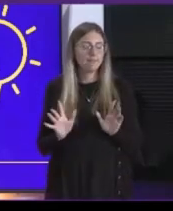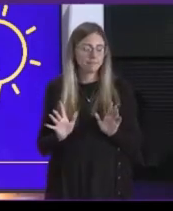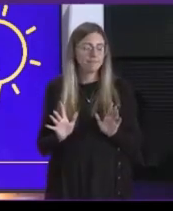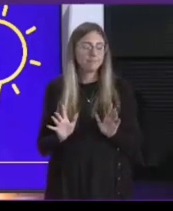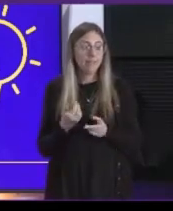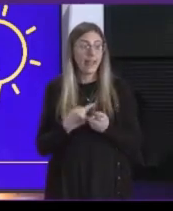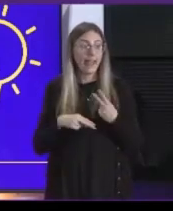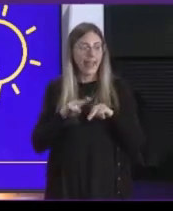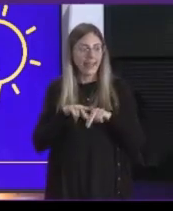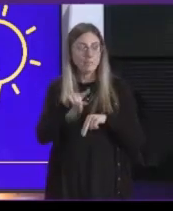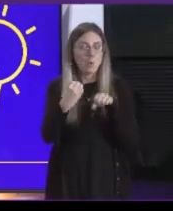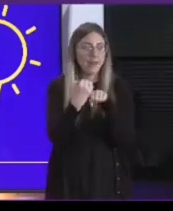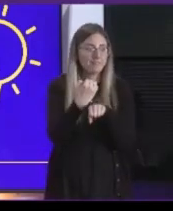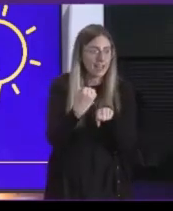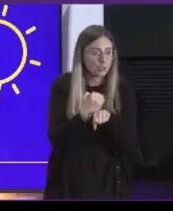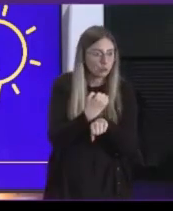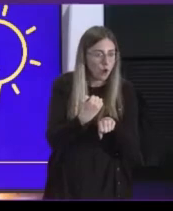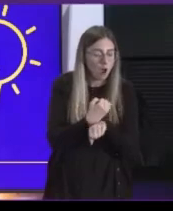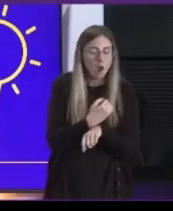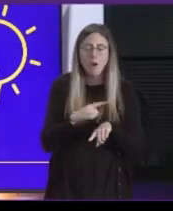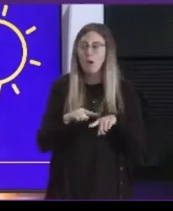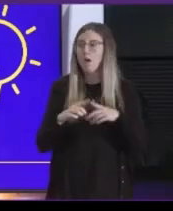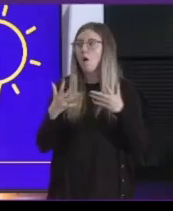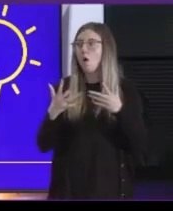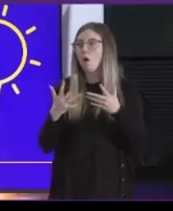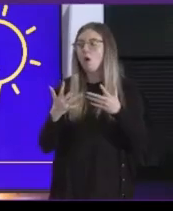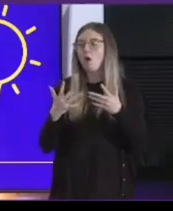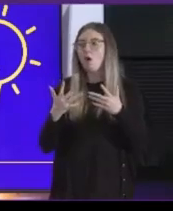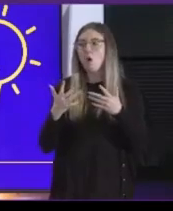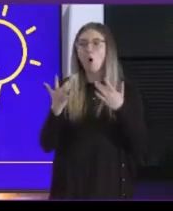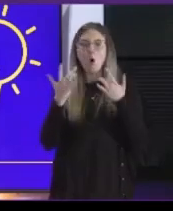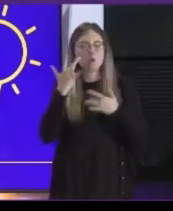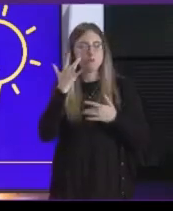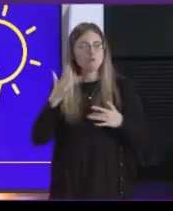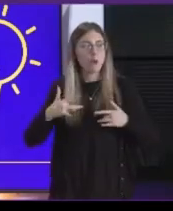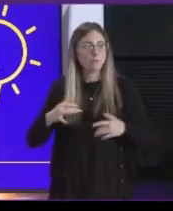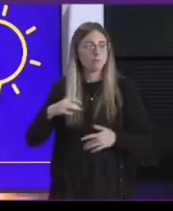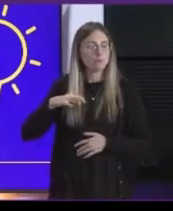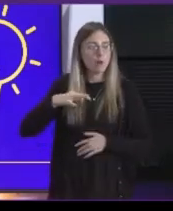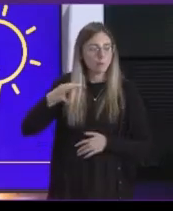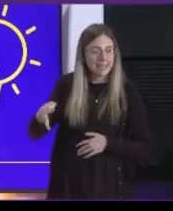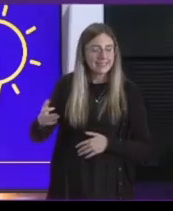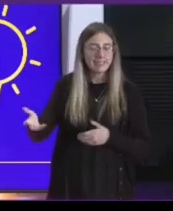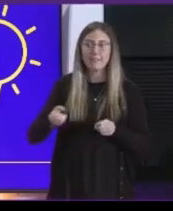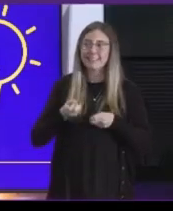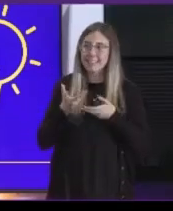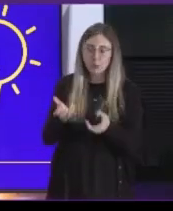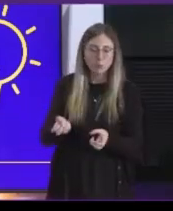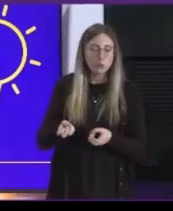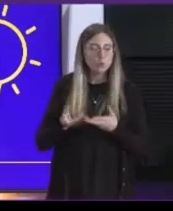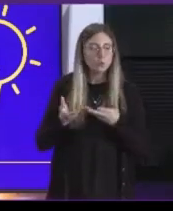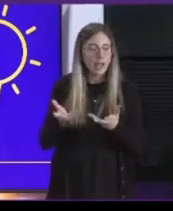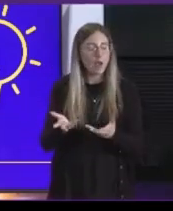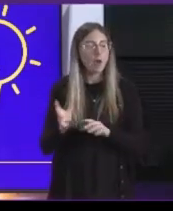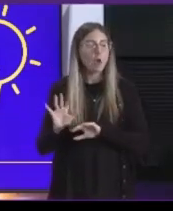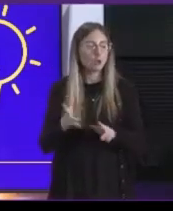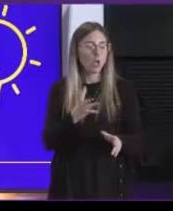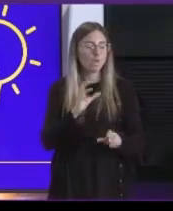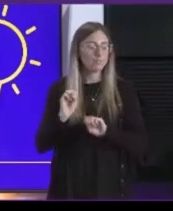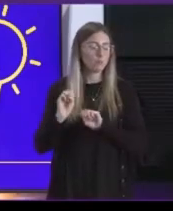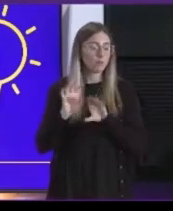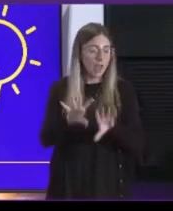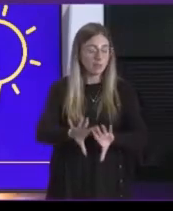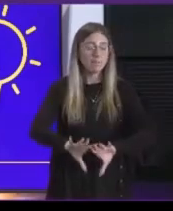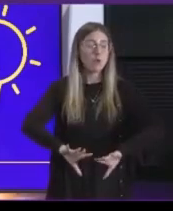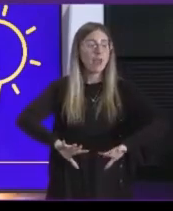And if you are a manufacturer, an authorized representative, an importer, distributor, or a service provider to any